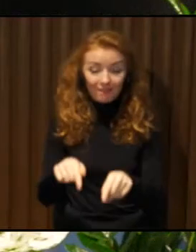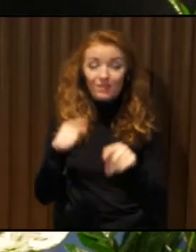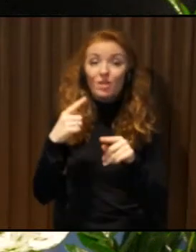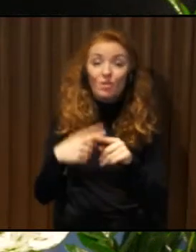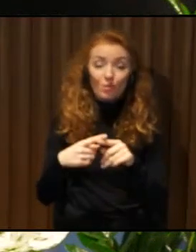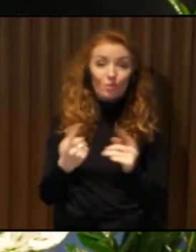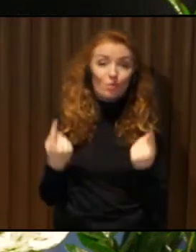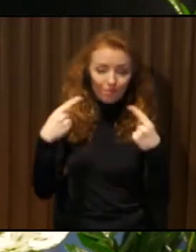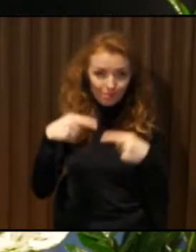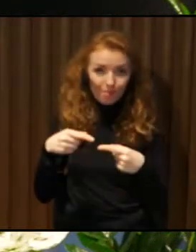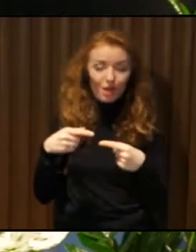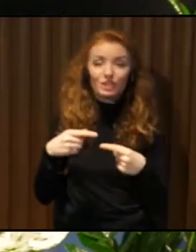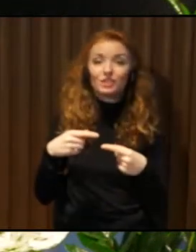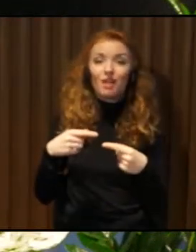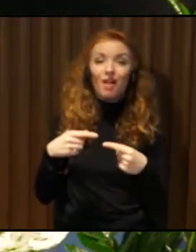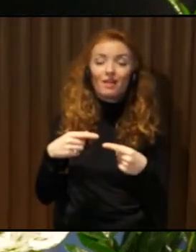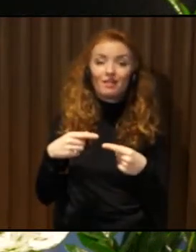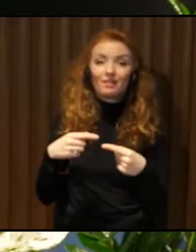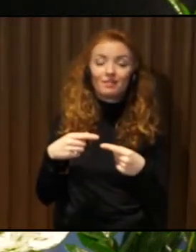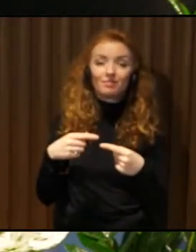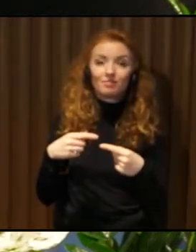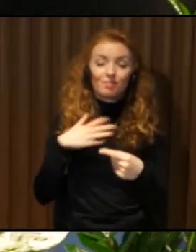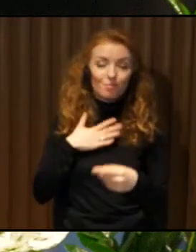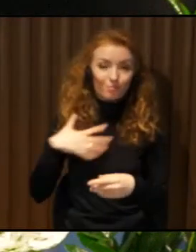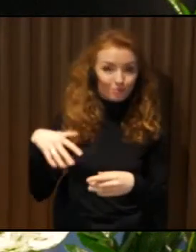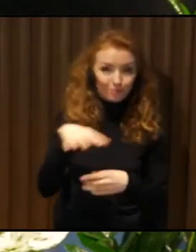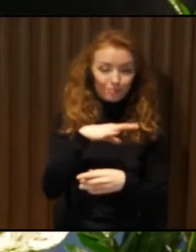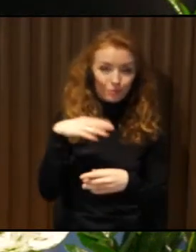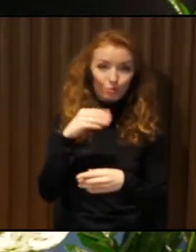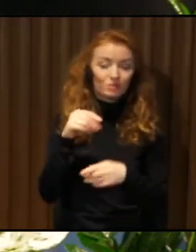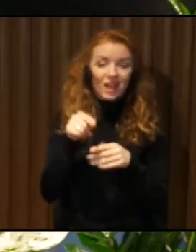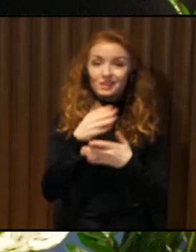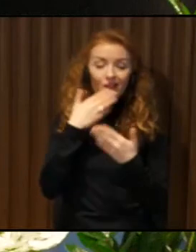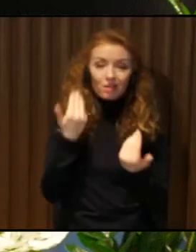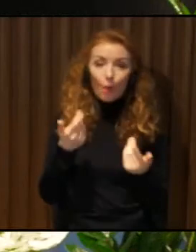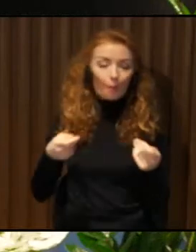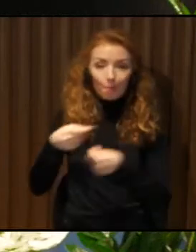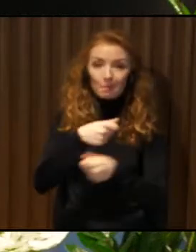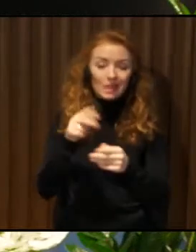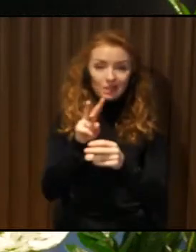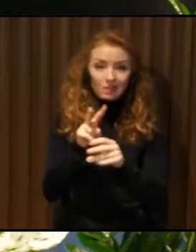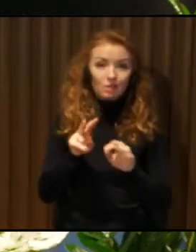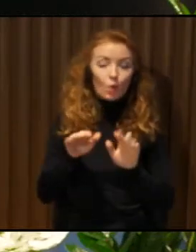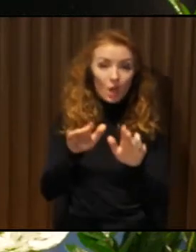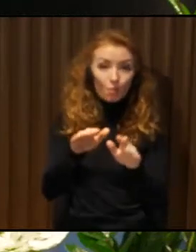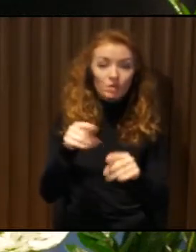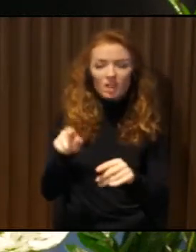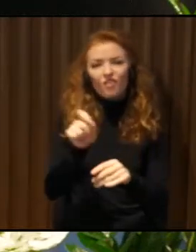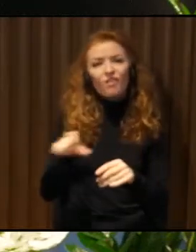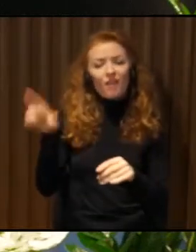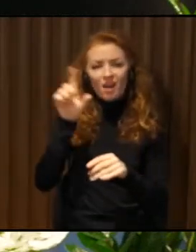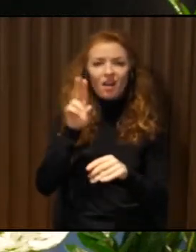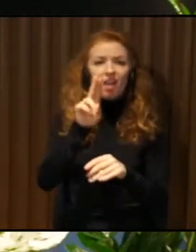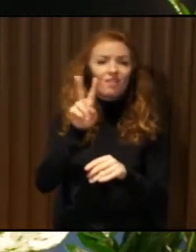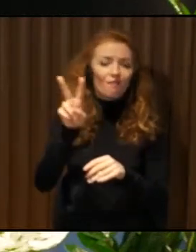needs. It was more of initiative of NGOs here in Latvia. So let's make it like normal if there is a